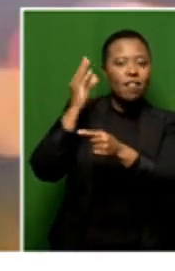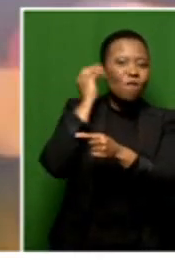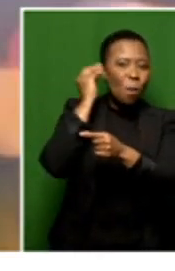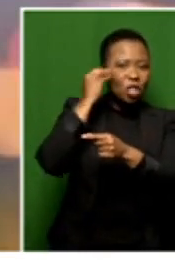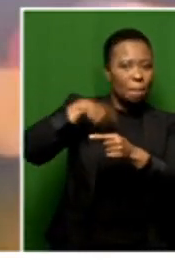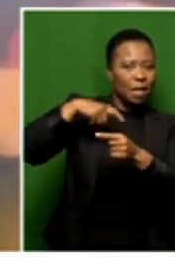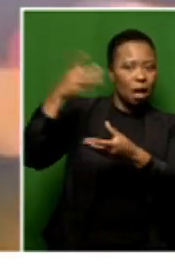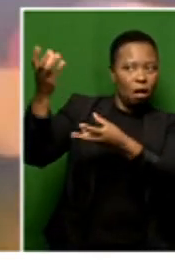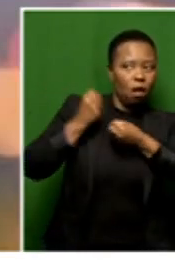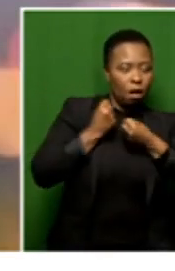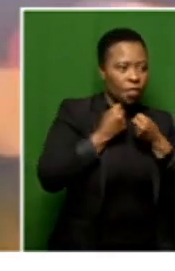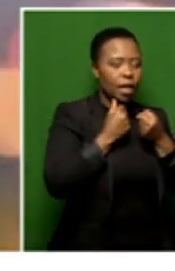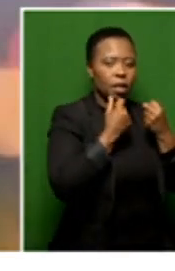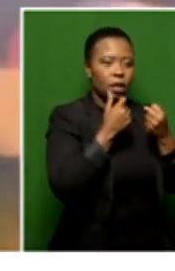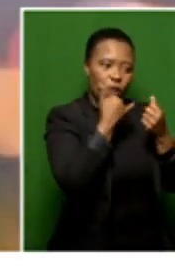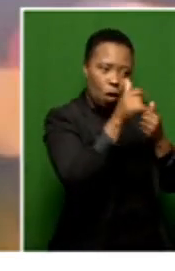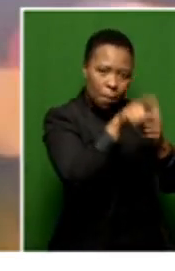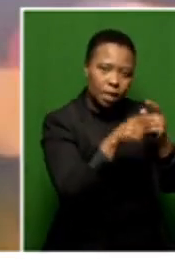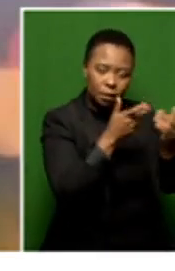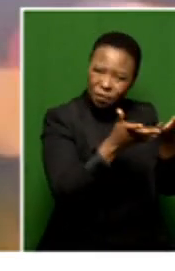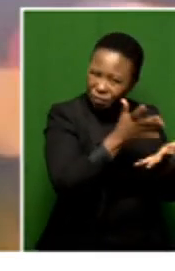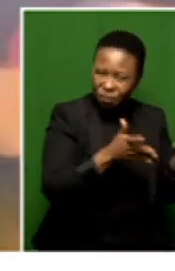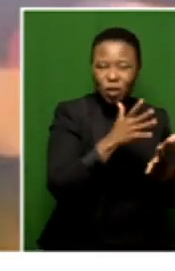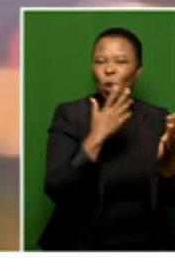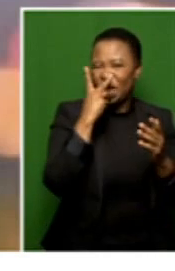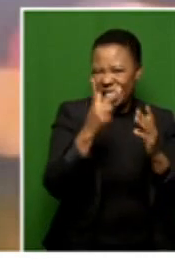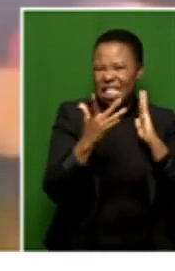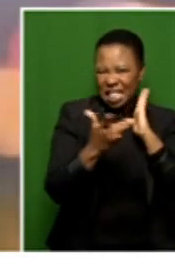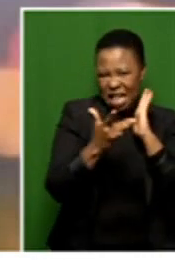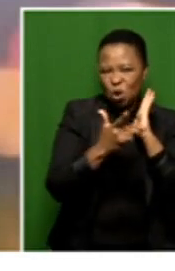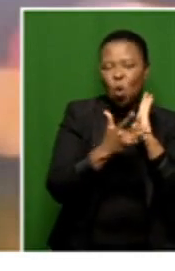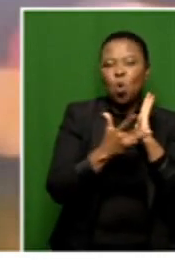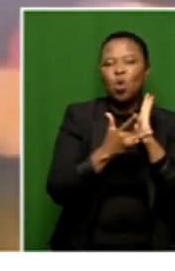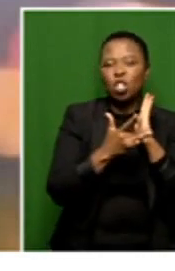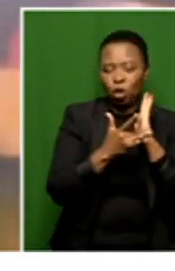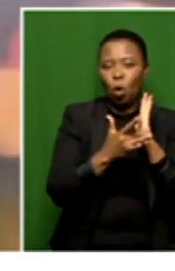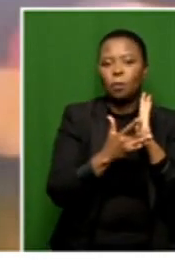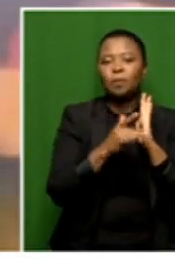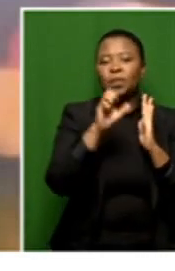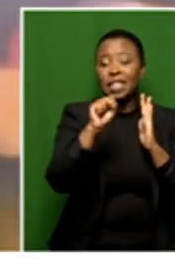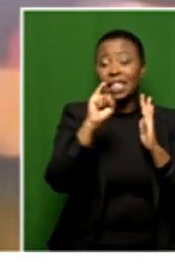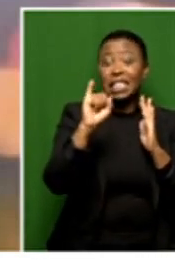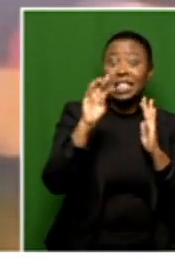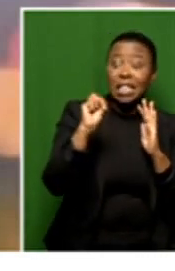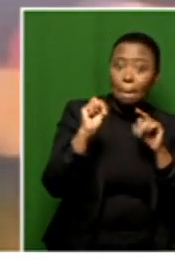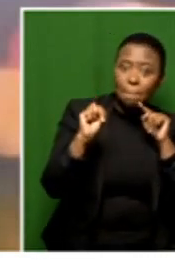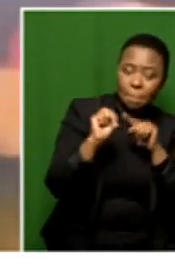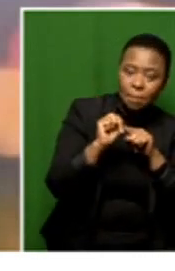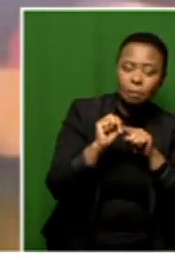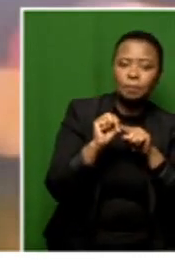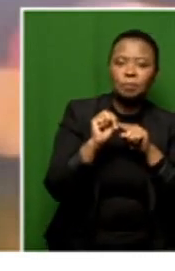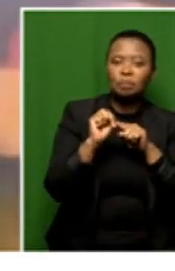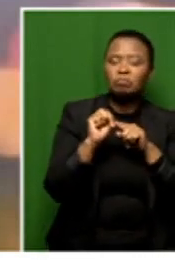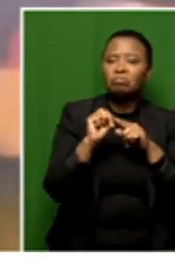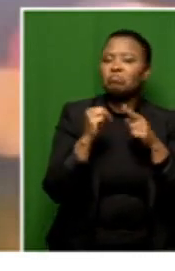with. So again, we've seen seismic shifts in technology. However, the SIM, which is what this is based on, we